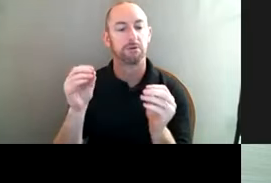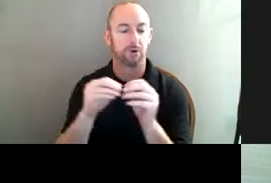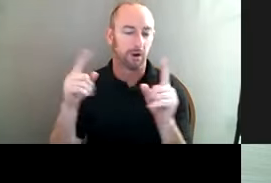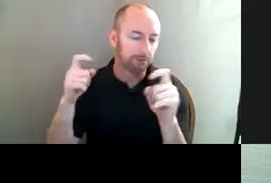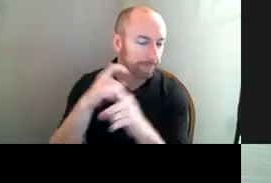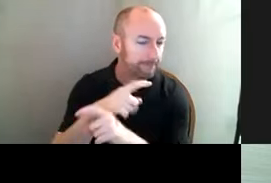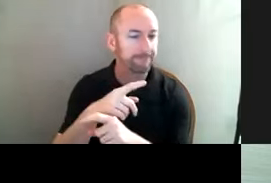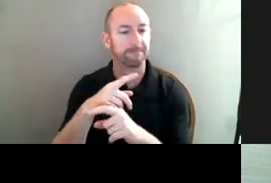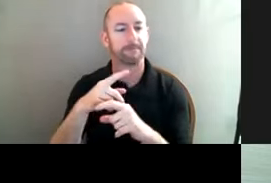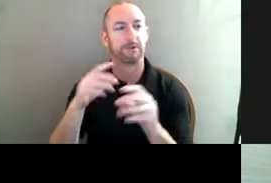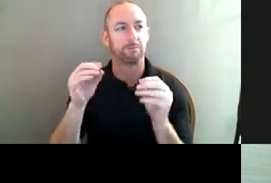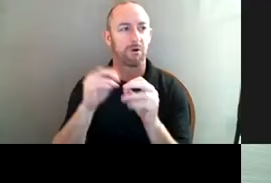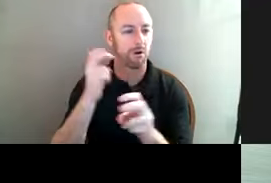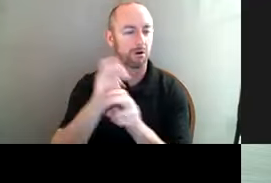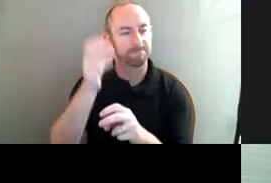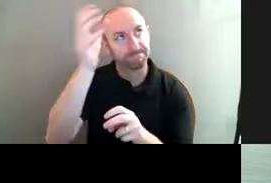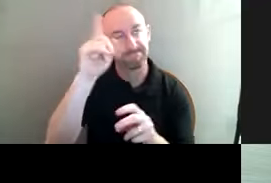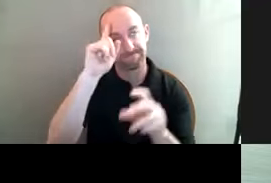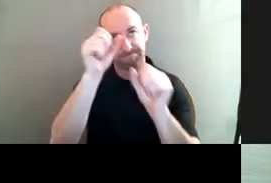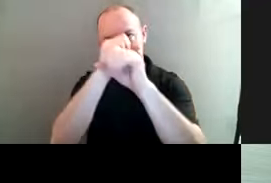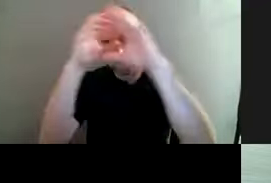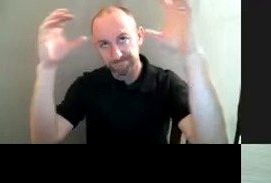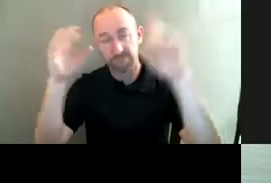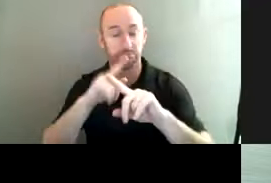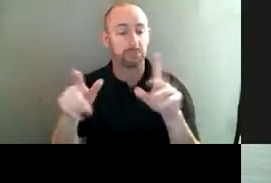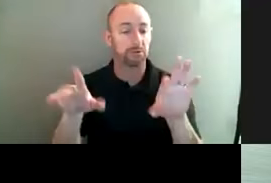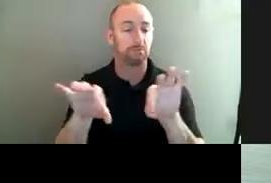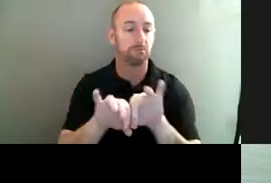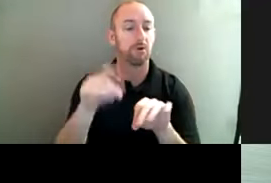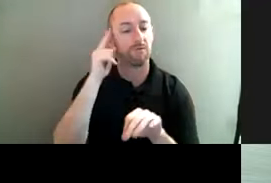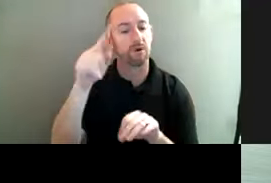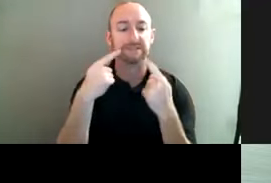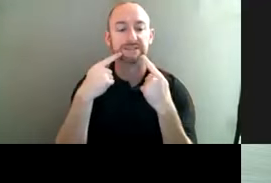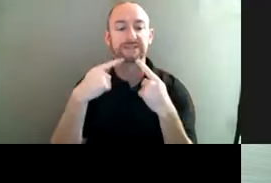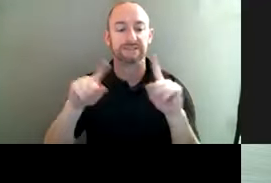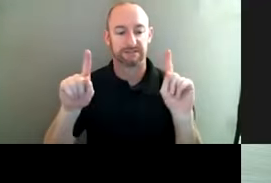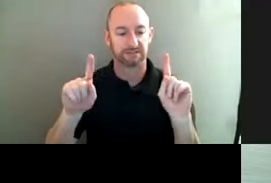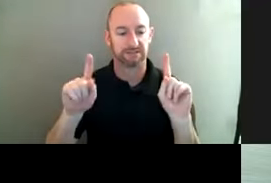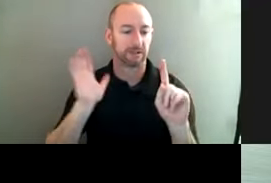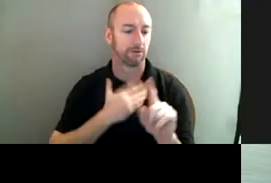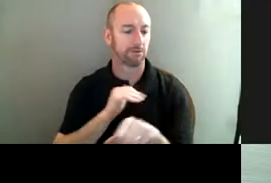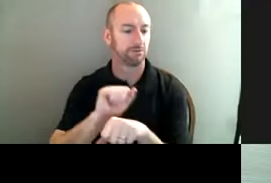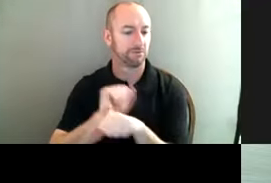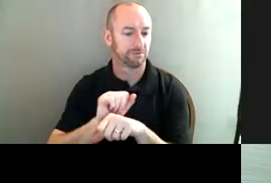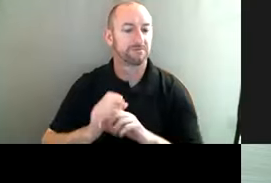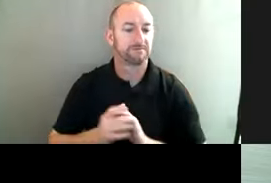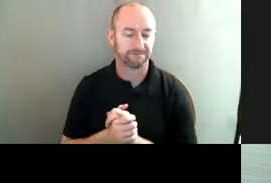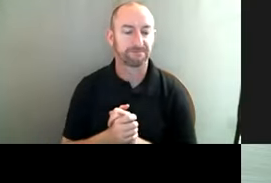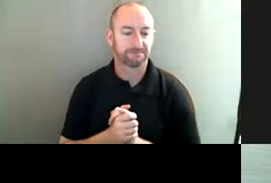and even to conceptualize and solve, but they're critical to the success of the entire endeavor.